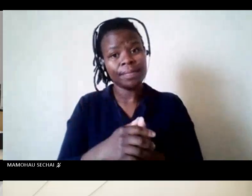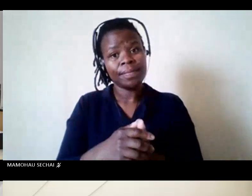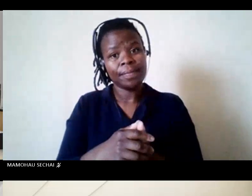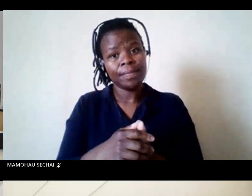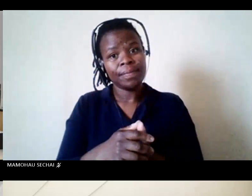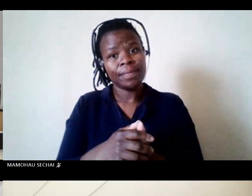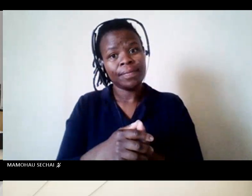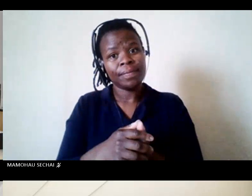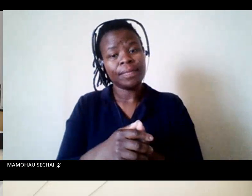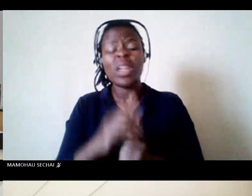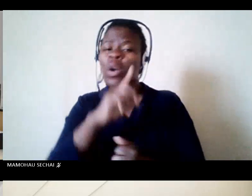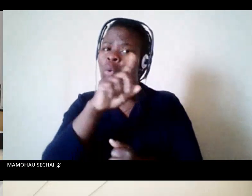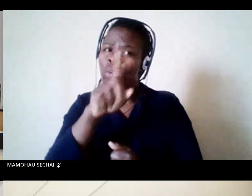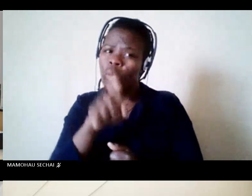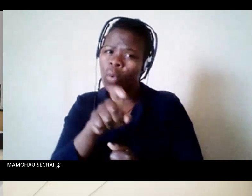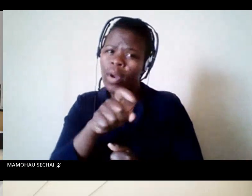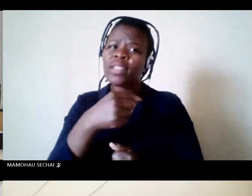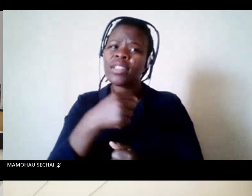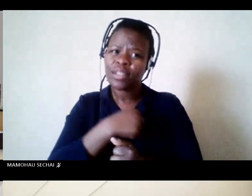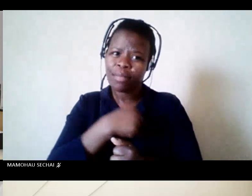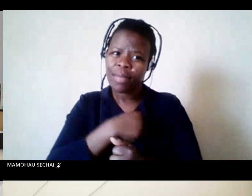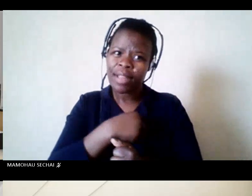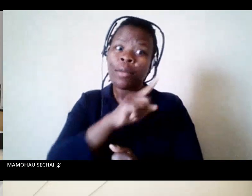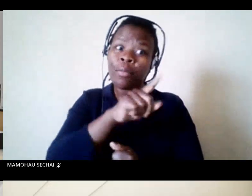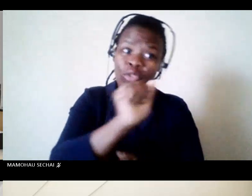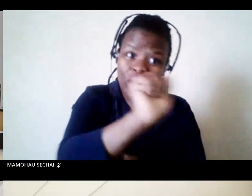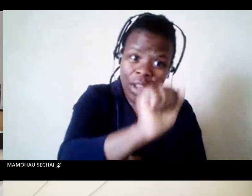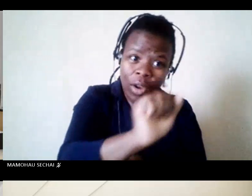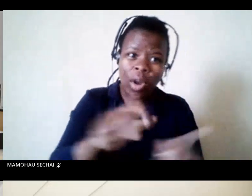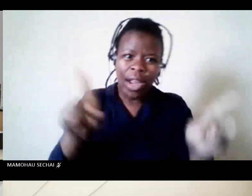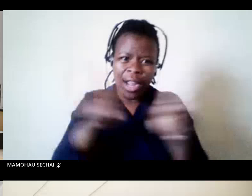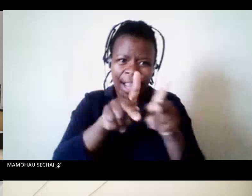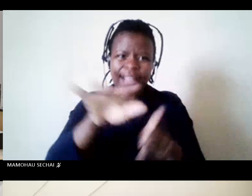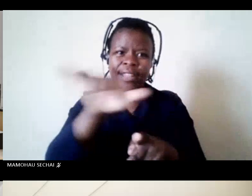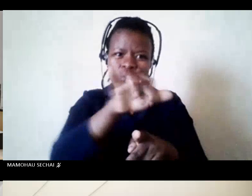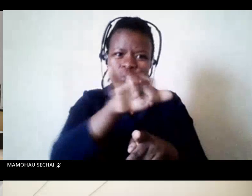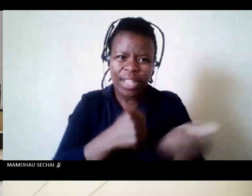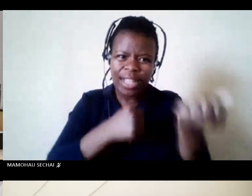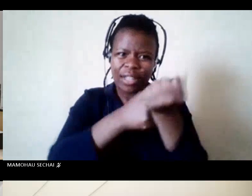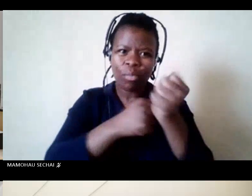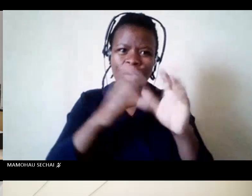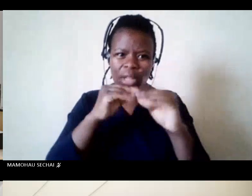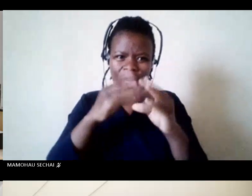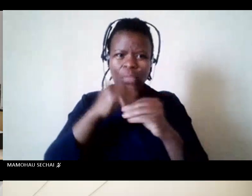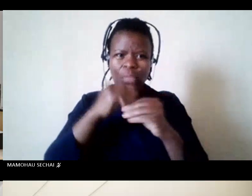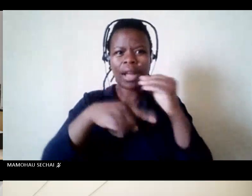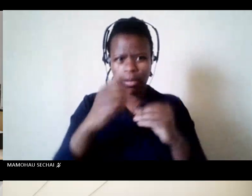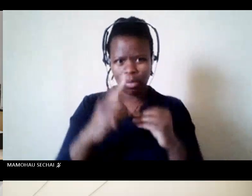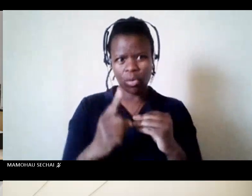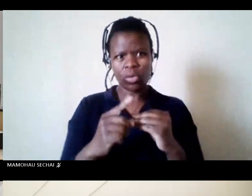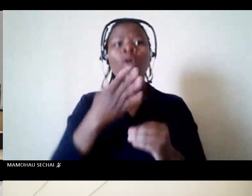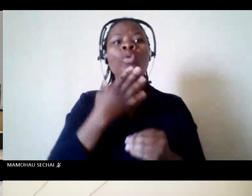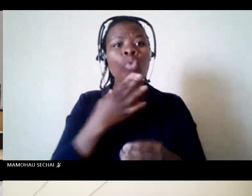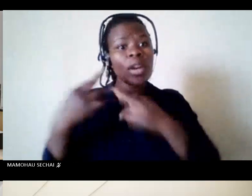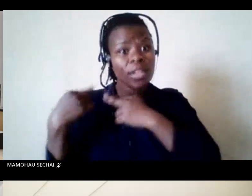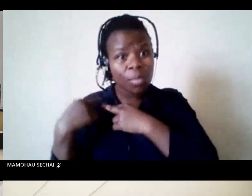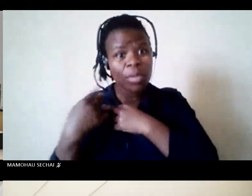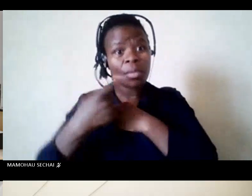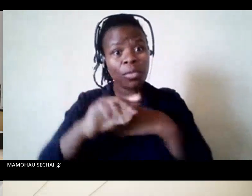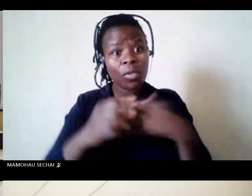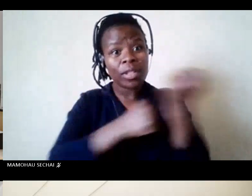my question to your question would be, what type of support are we talking about and who is responsible for that support?